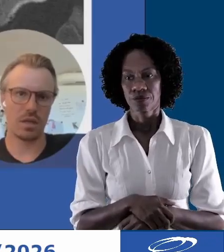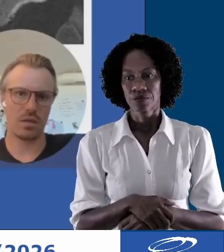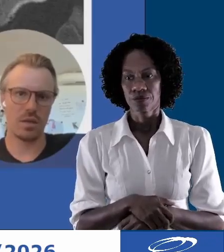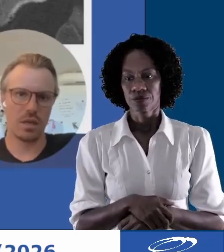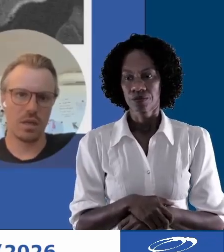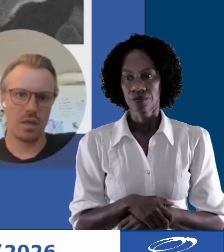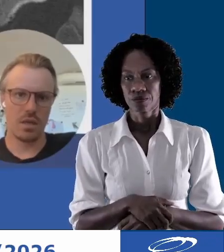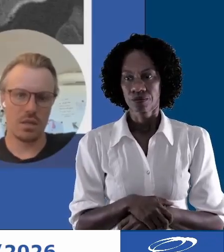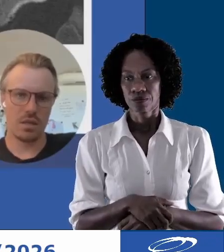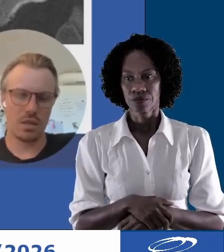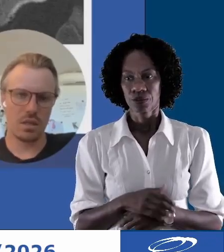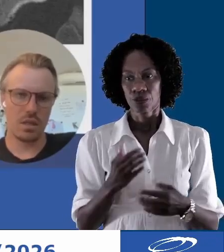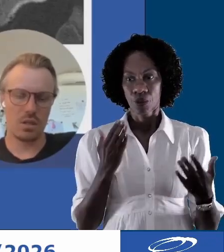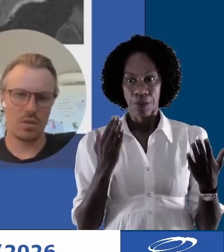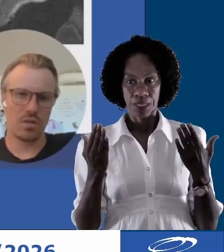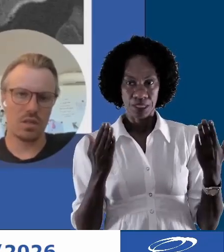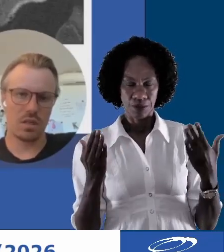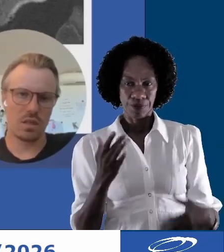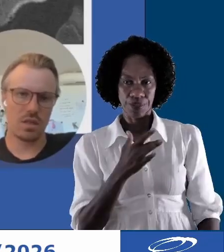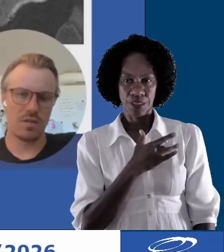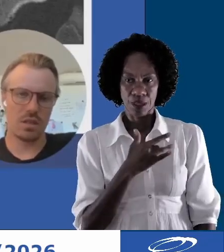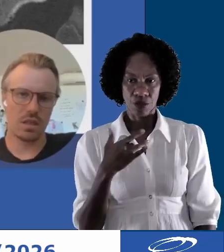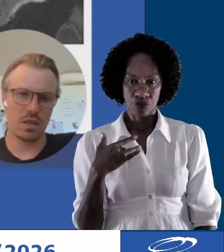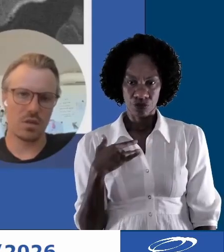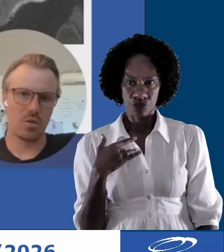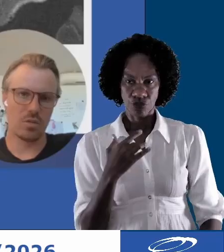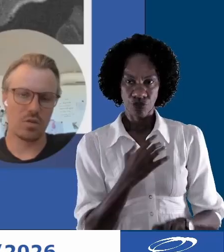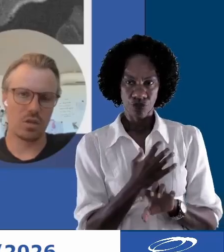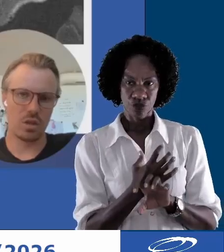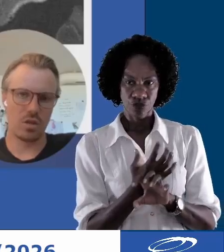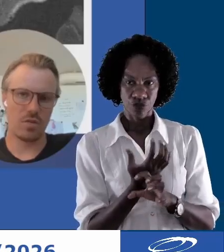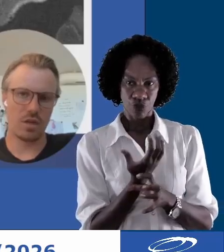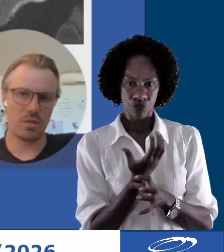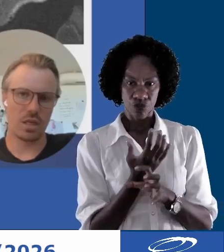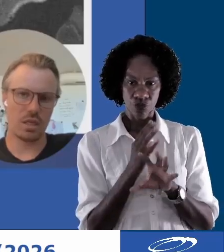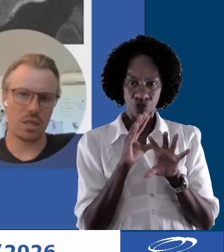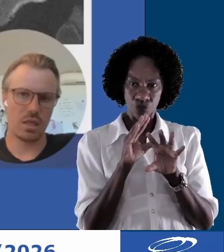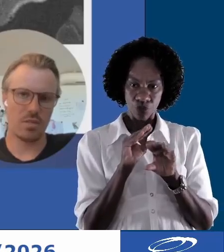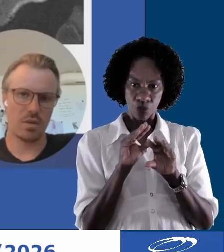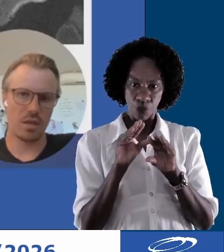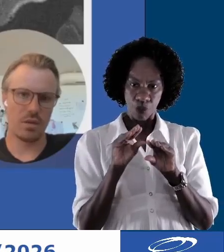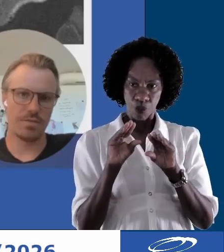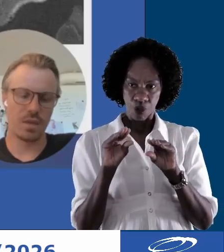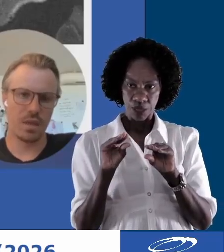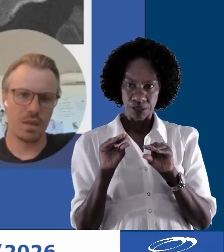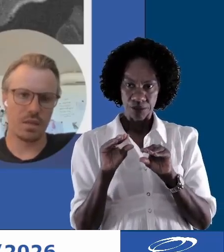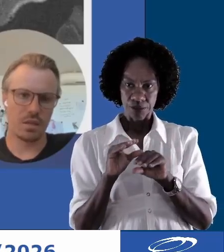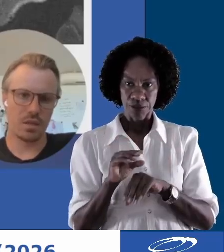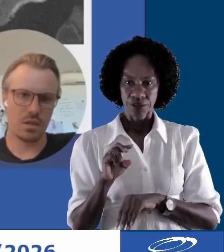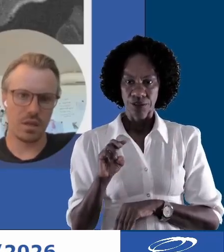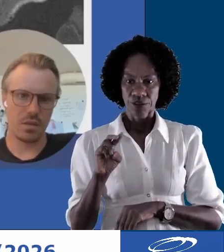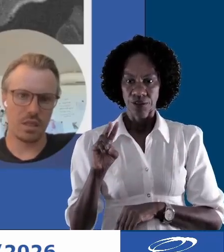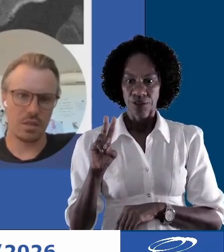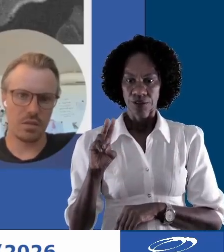leg. In this case, we investigated the co-administration of vancomycin and meropenem. This is